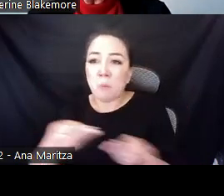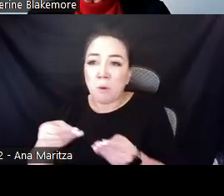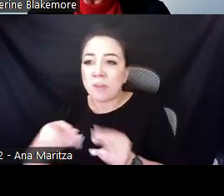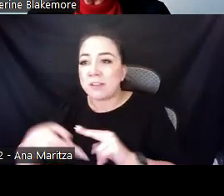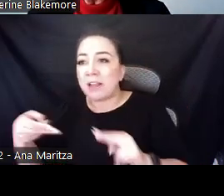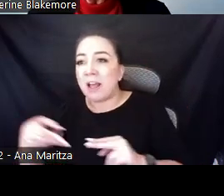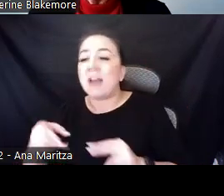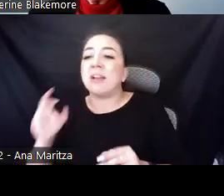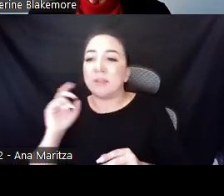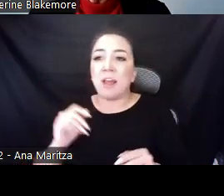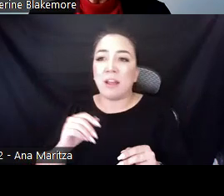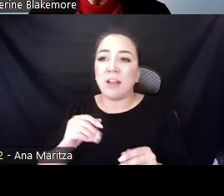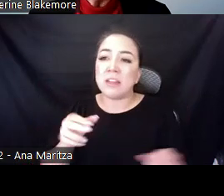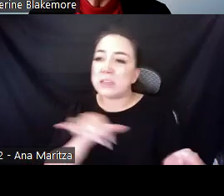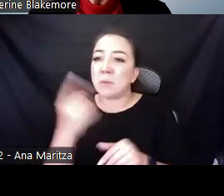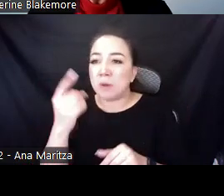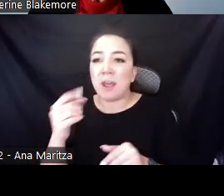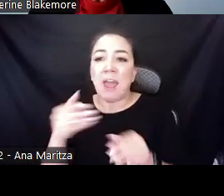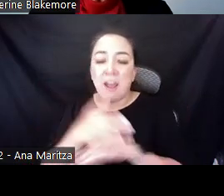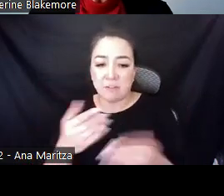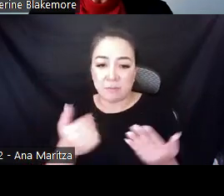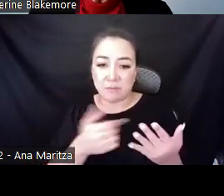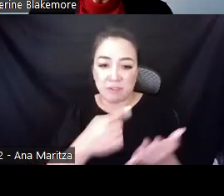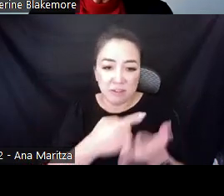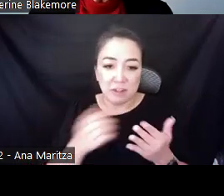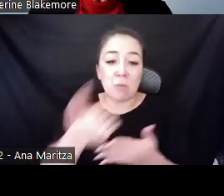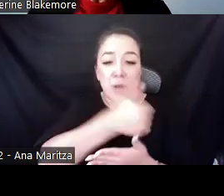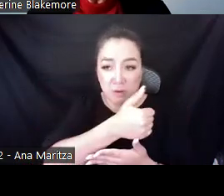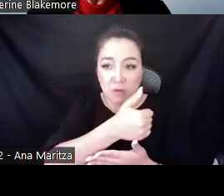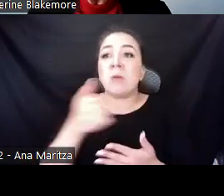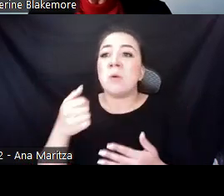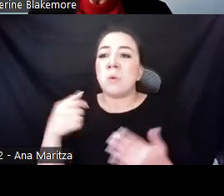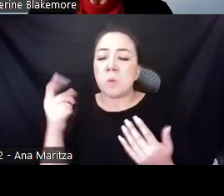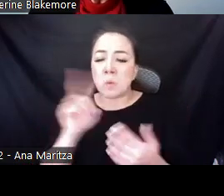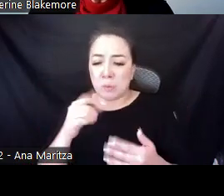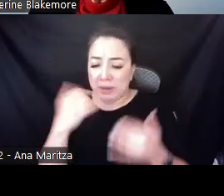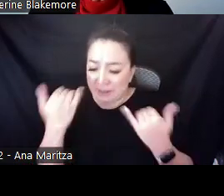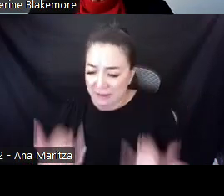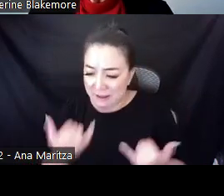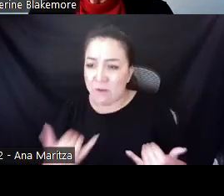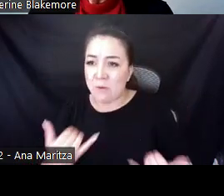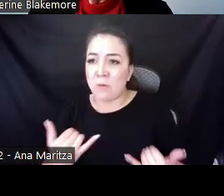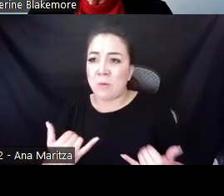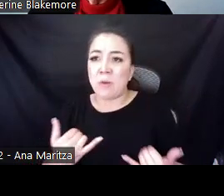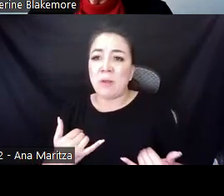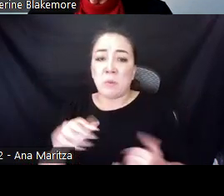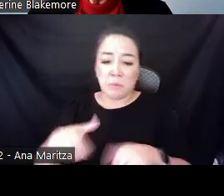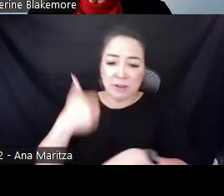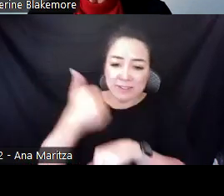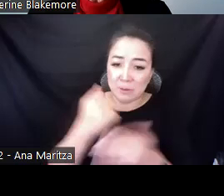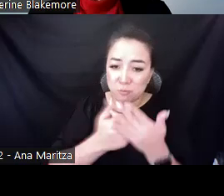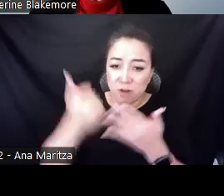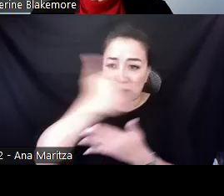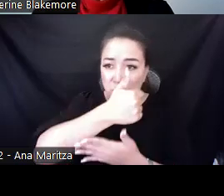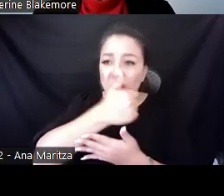up after we have our priorities discussion. But it's really, where are we now? And when we're setting priorities, I think